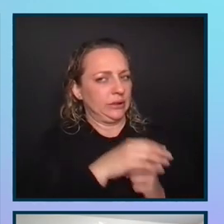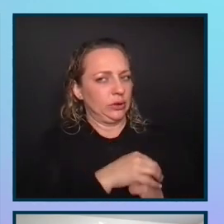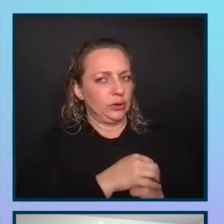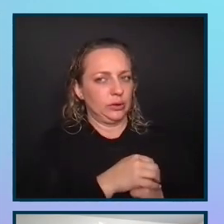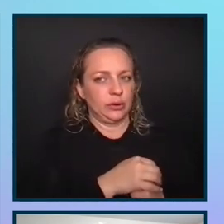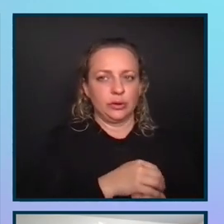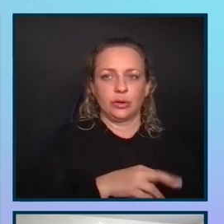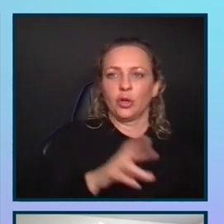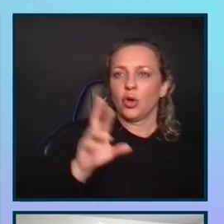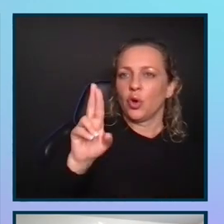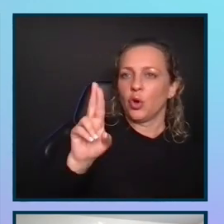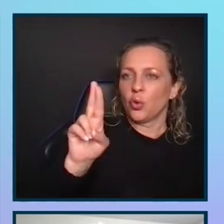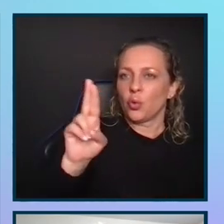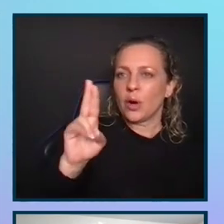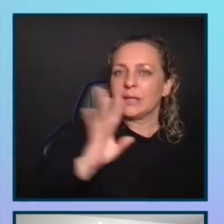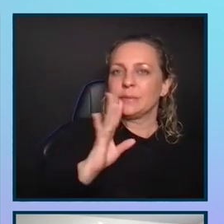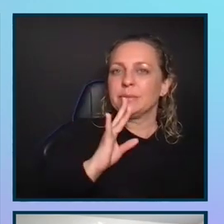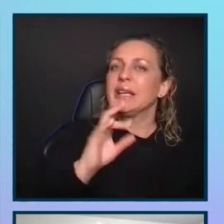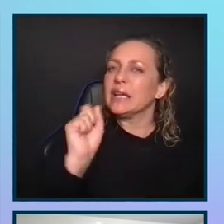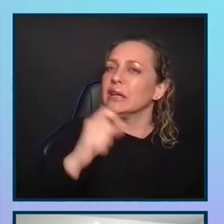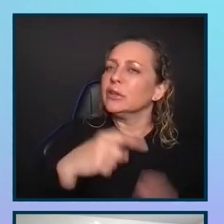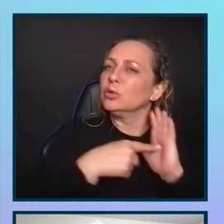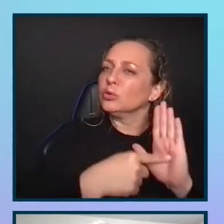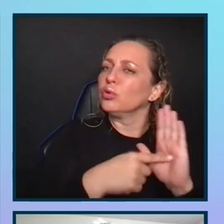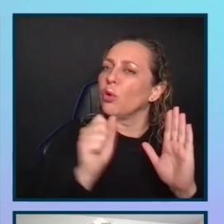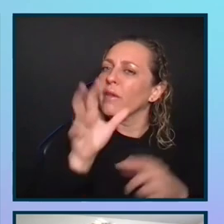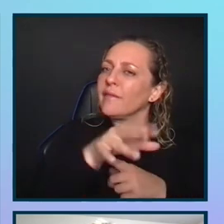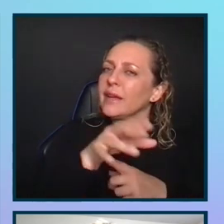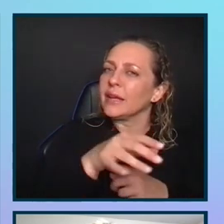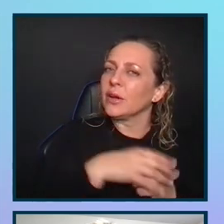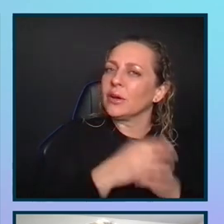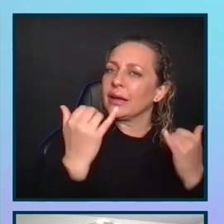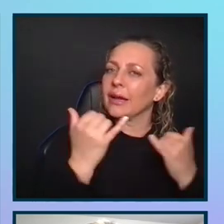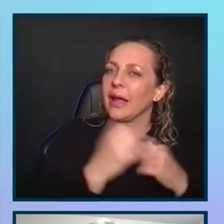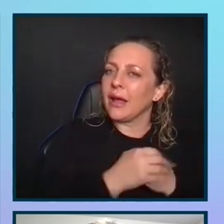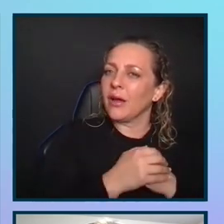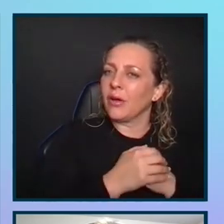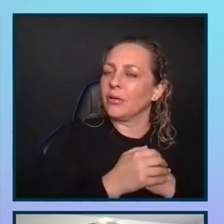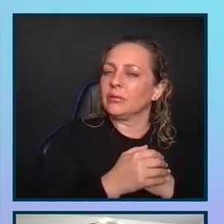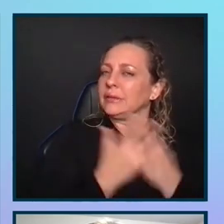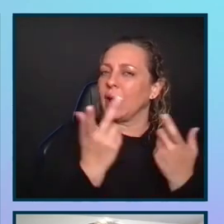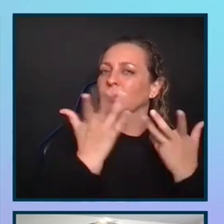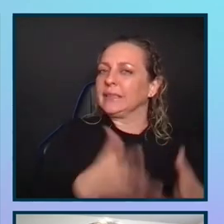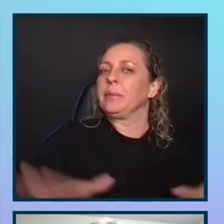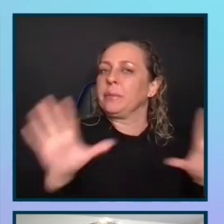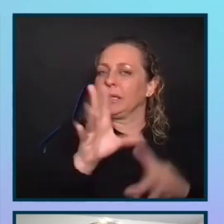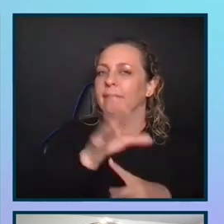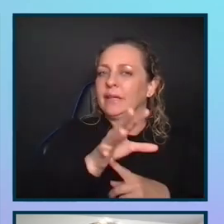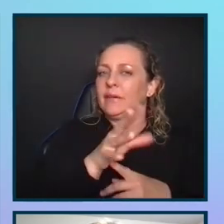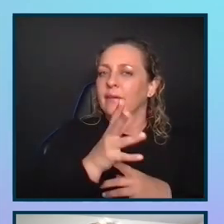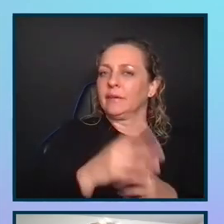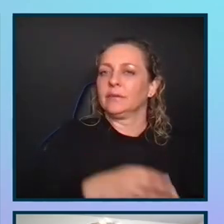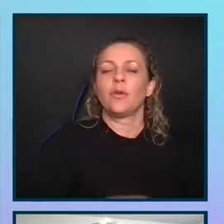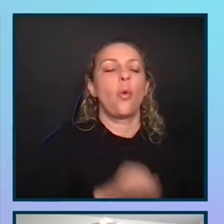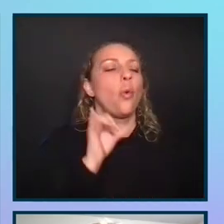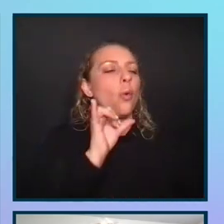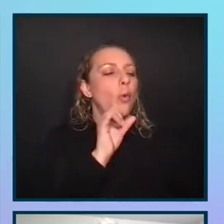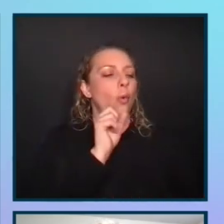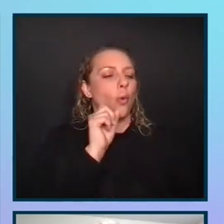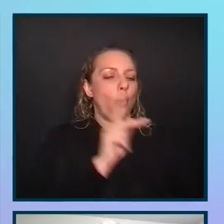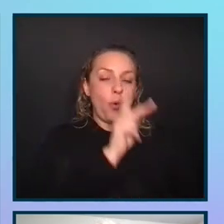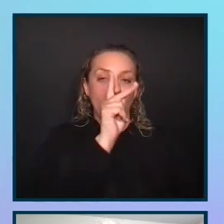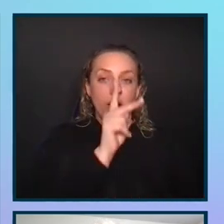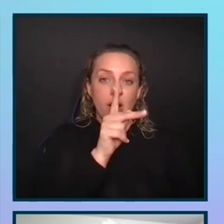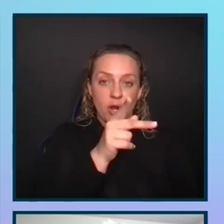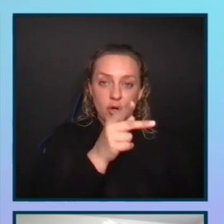Steve, this is Ryan. The video is coming through okay. And that time just now, it played through to completion. All right. Did